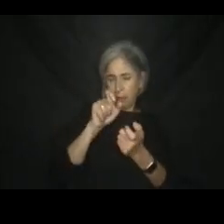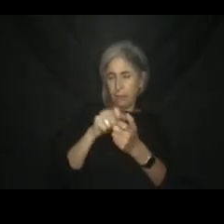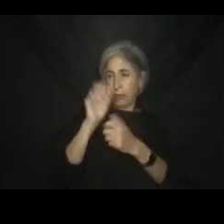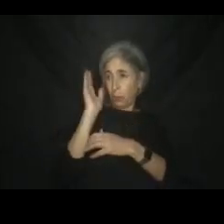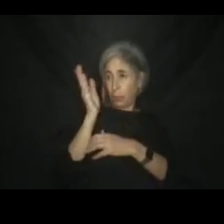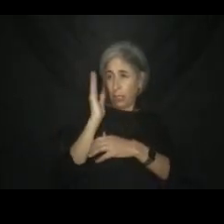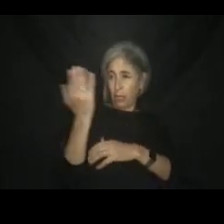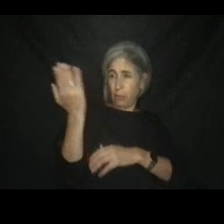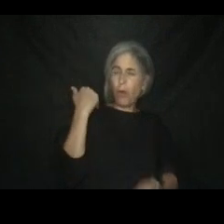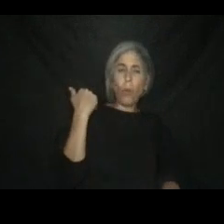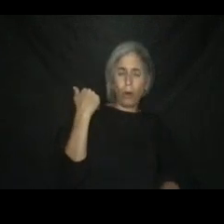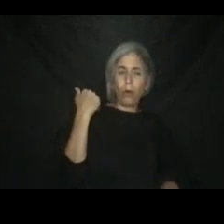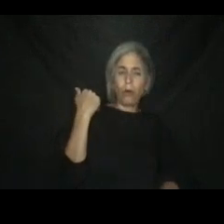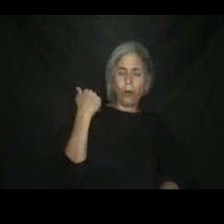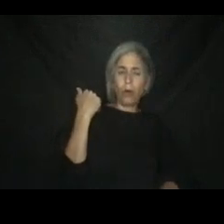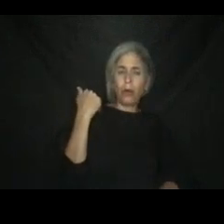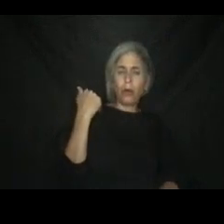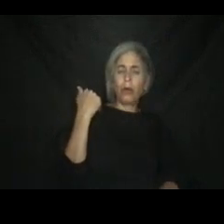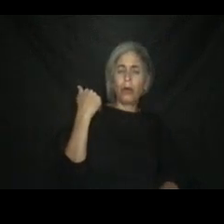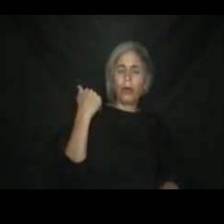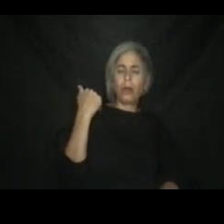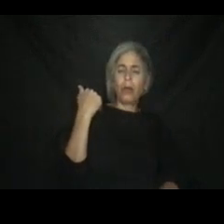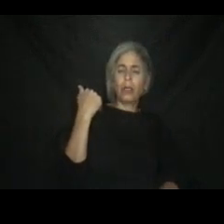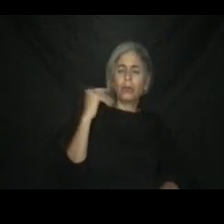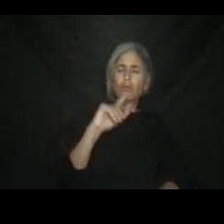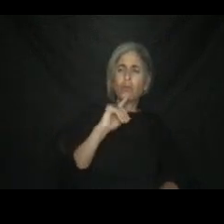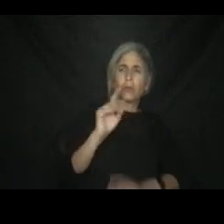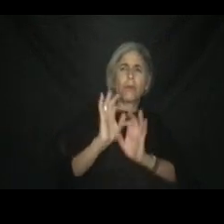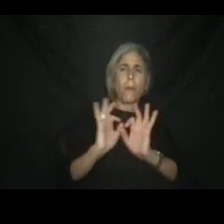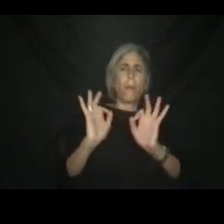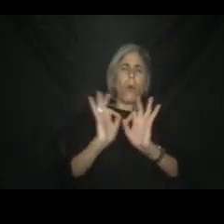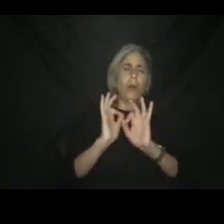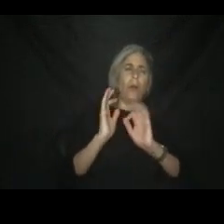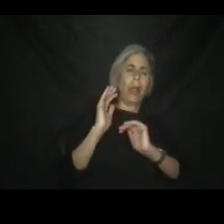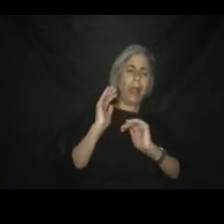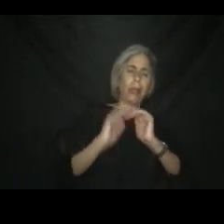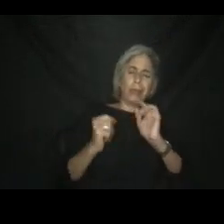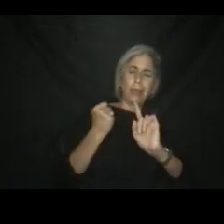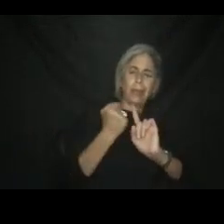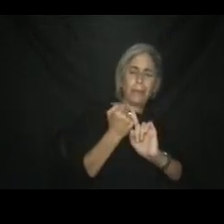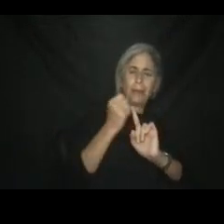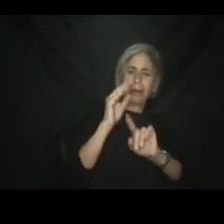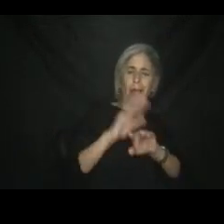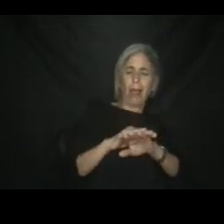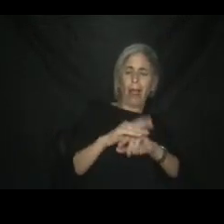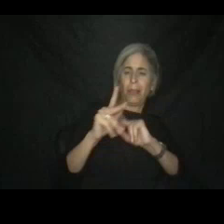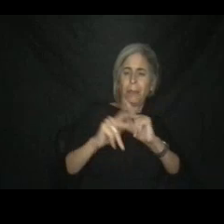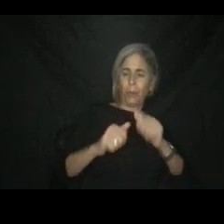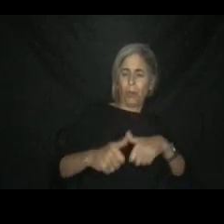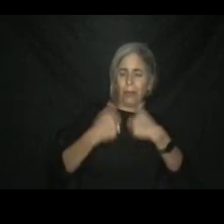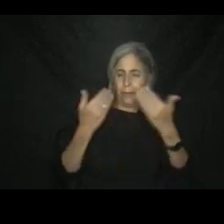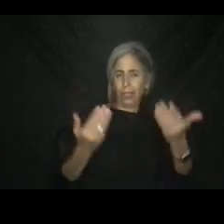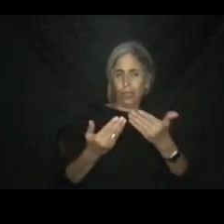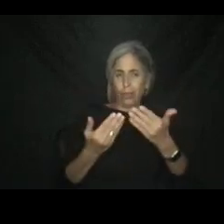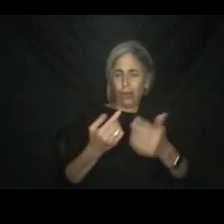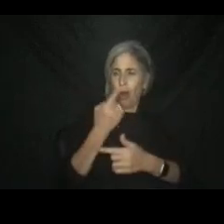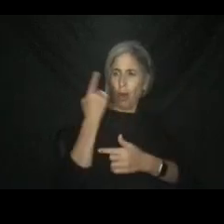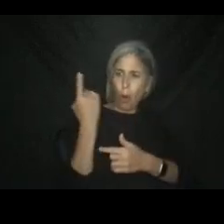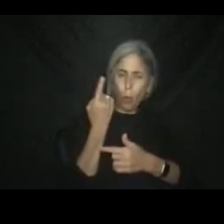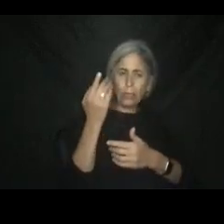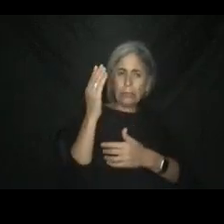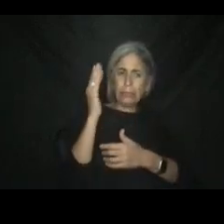presentation, a big factor was the least impact on the residents, because there always seems to